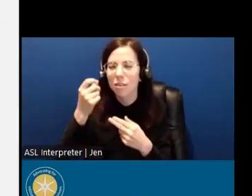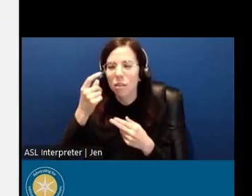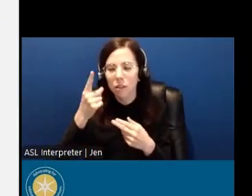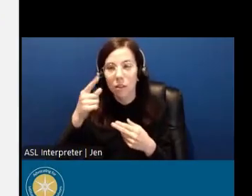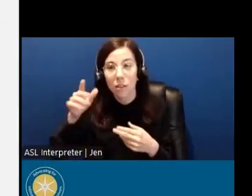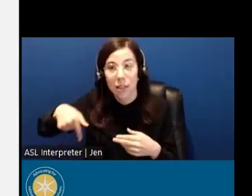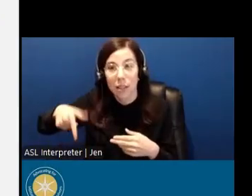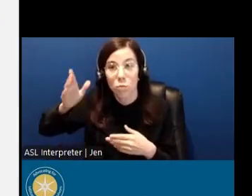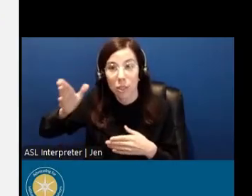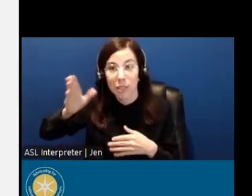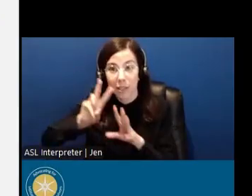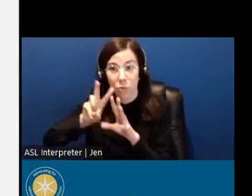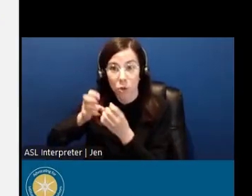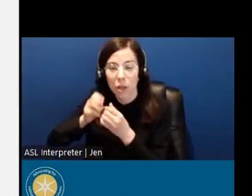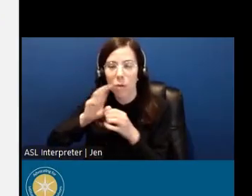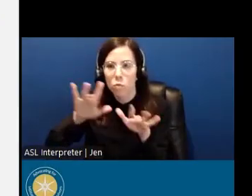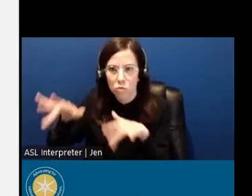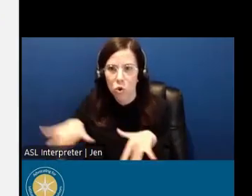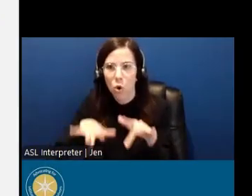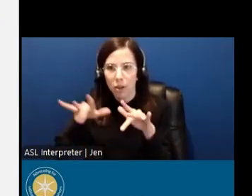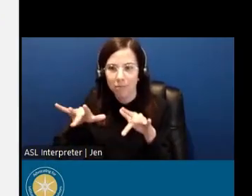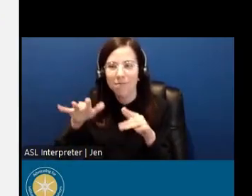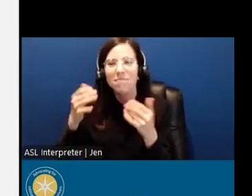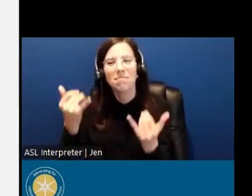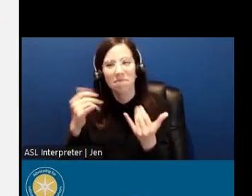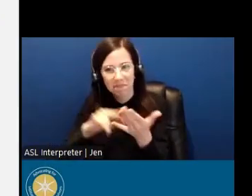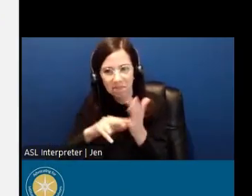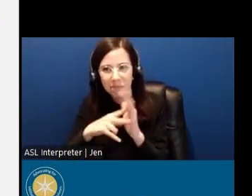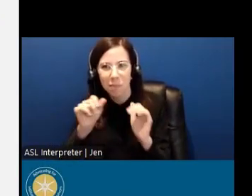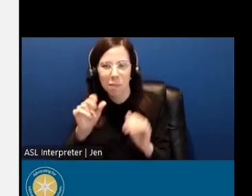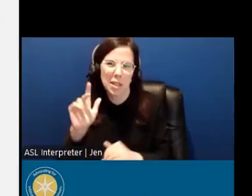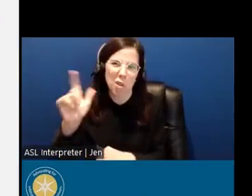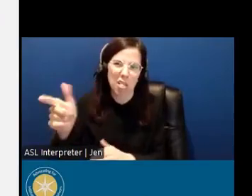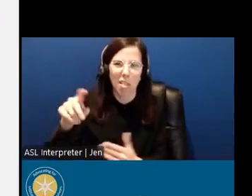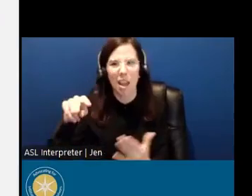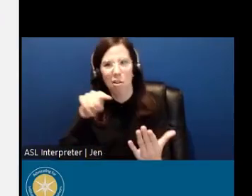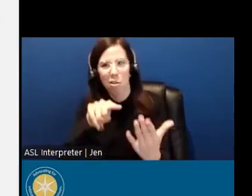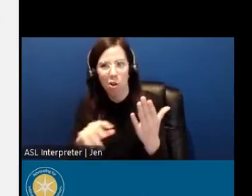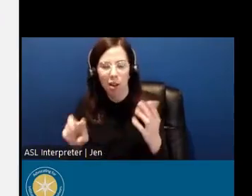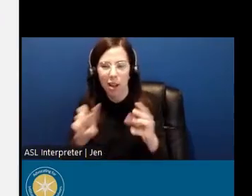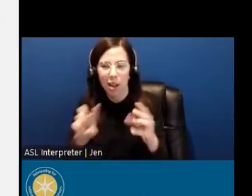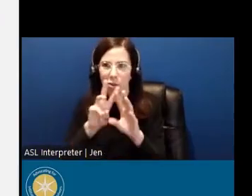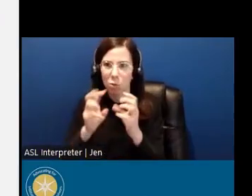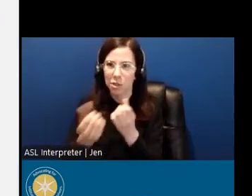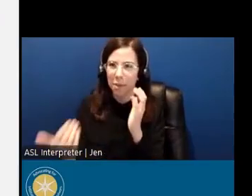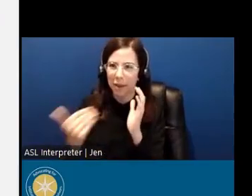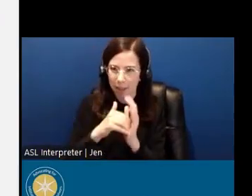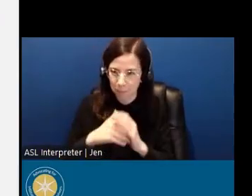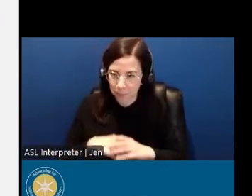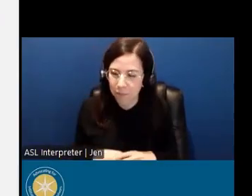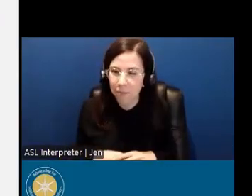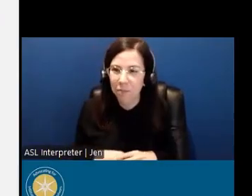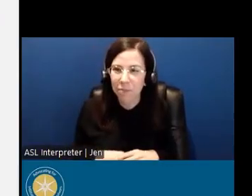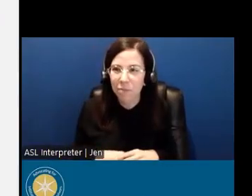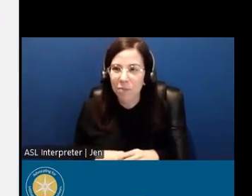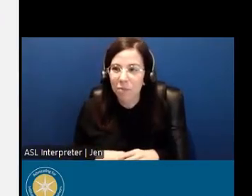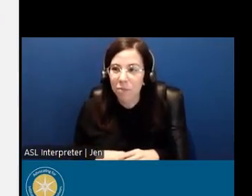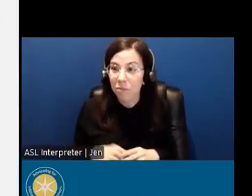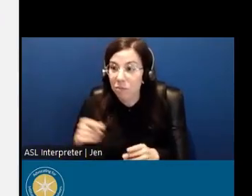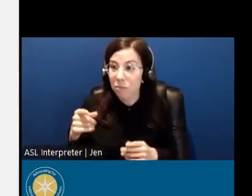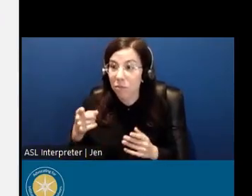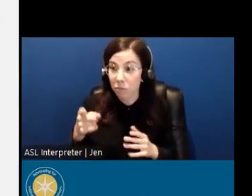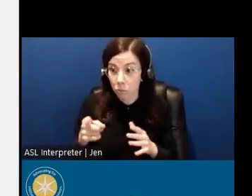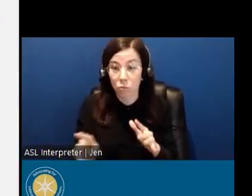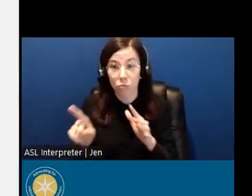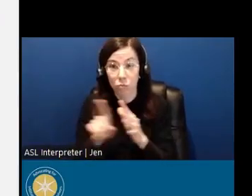presentation. And with it being recorded, you'll have access to view it at a later date. There will be a certificate of